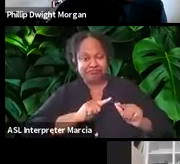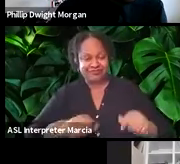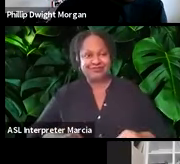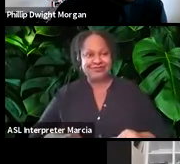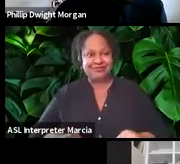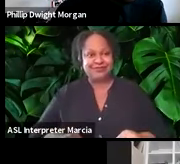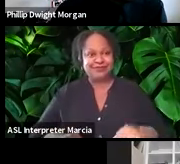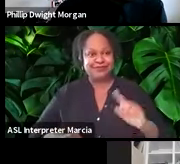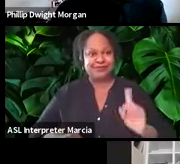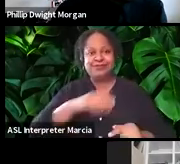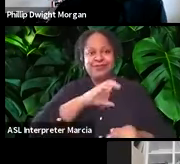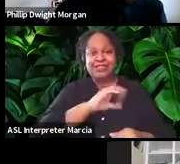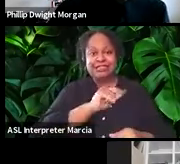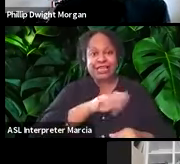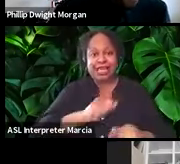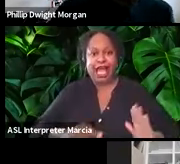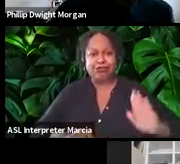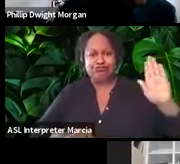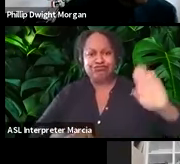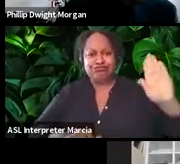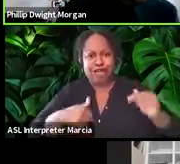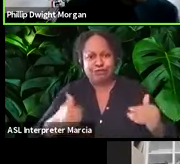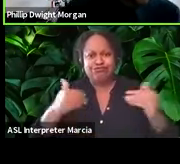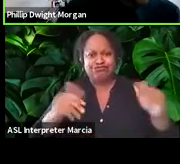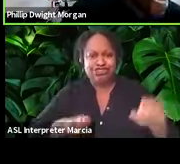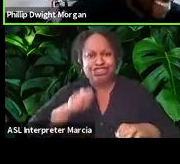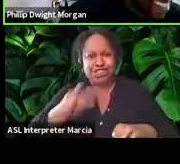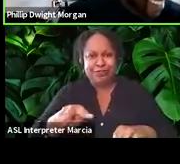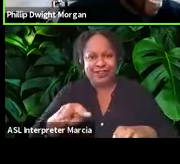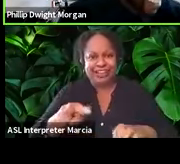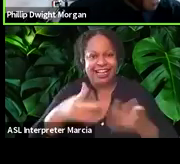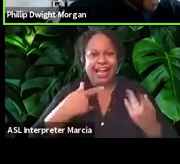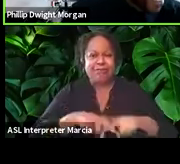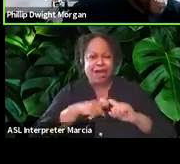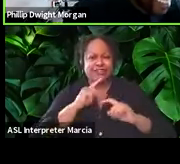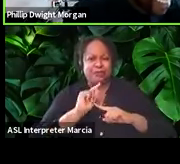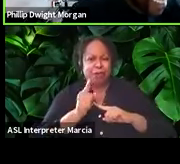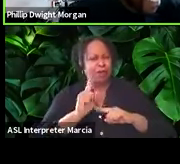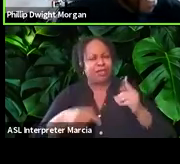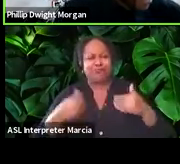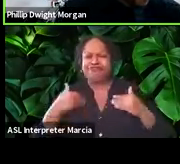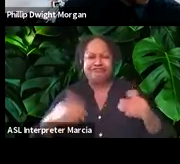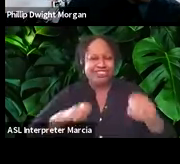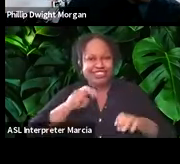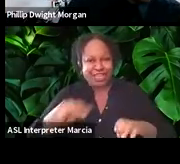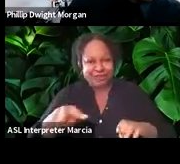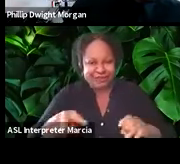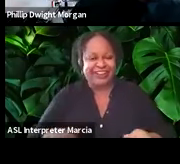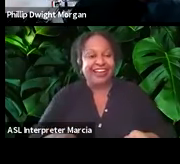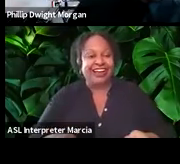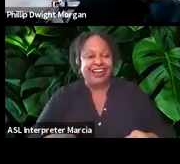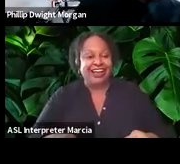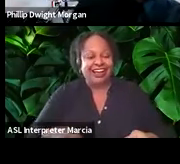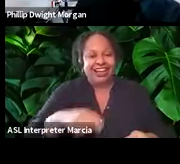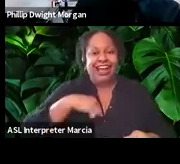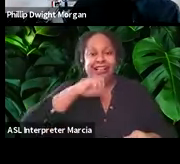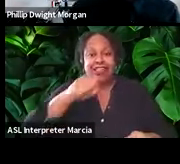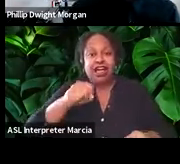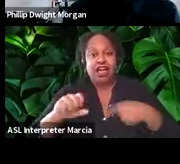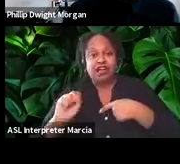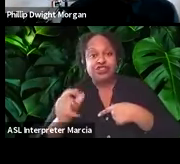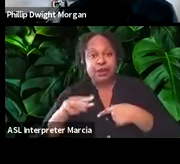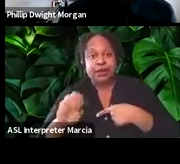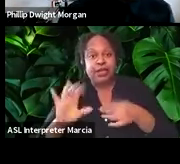So I'm going to just jump in then. Thank you. I let it pause for a moment, but I'm going to jump in. And I love what Sharmarke